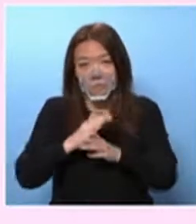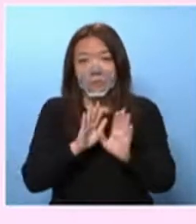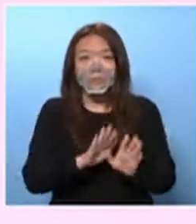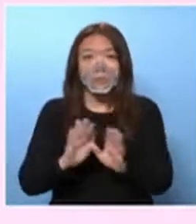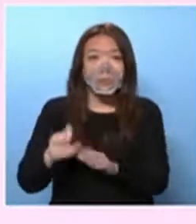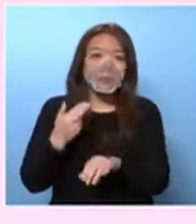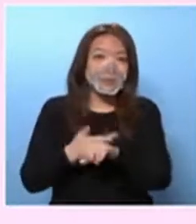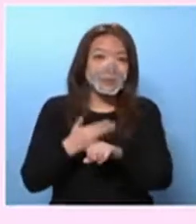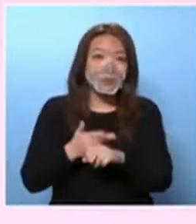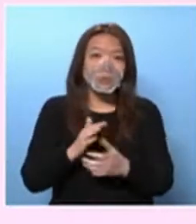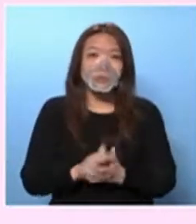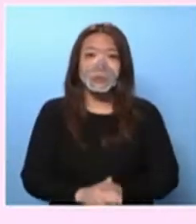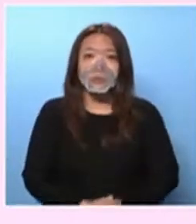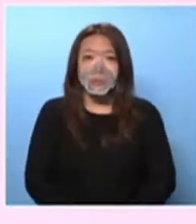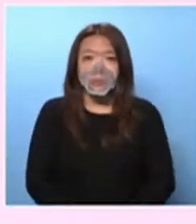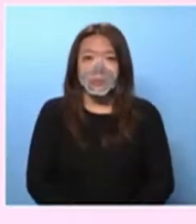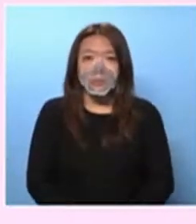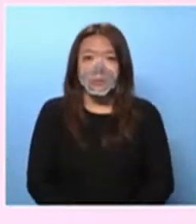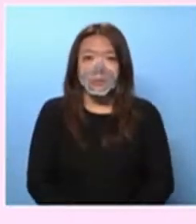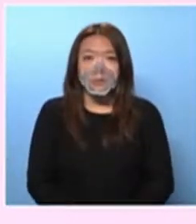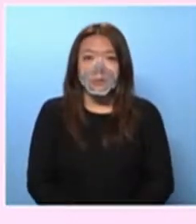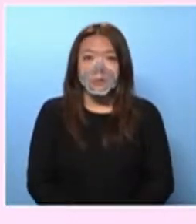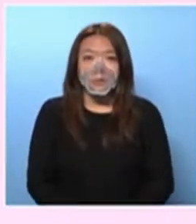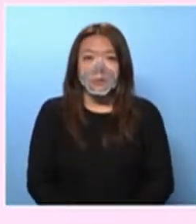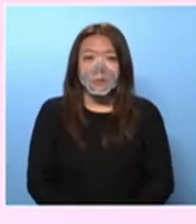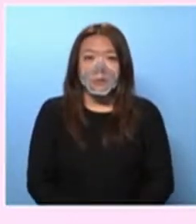improving the professional standards and service quality of the industry.